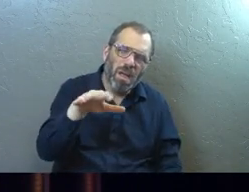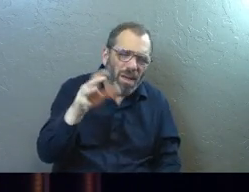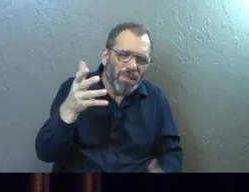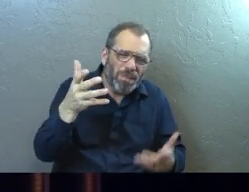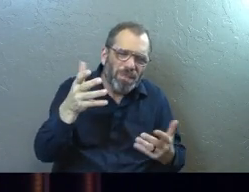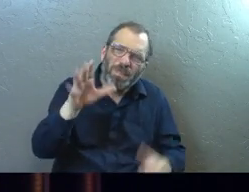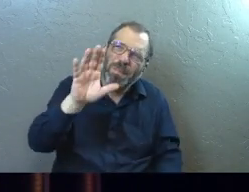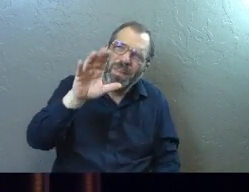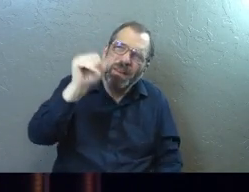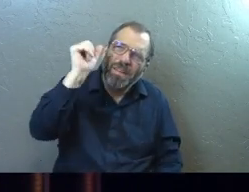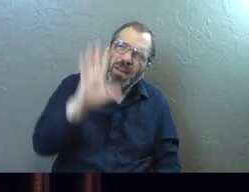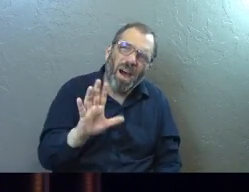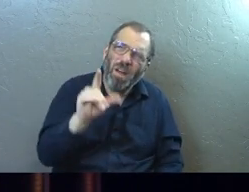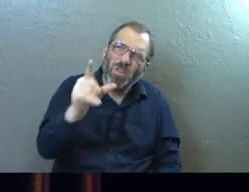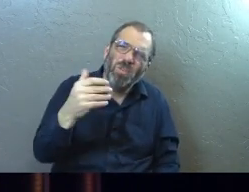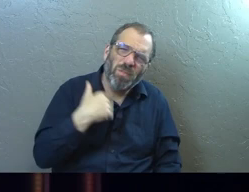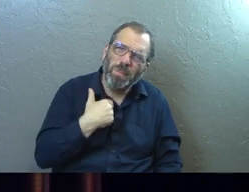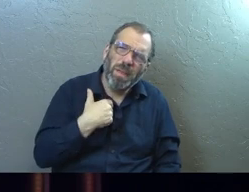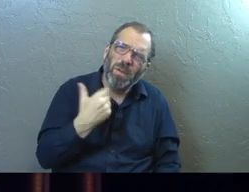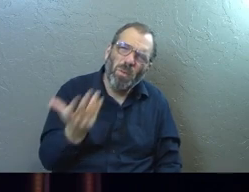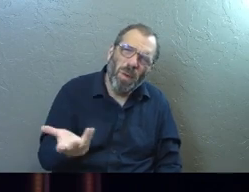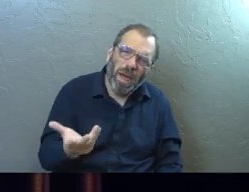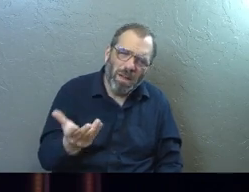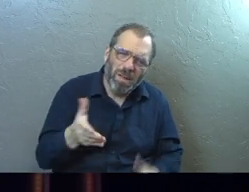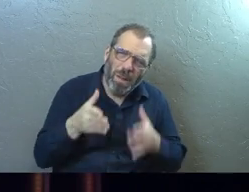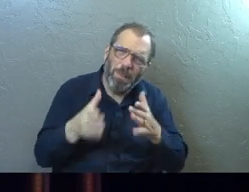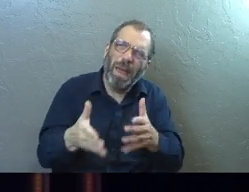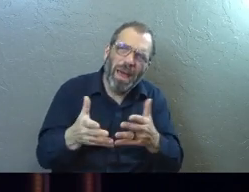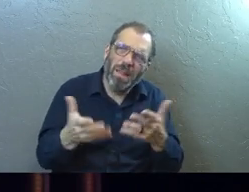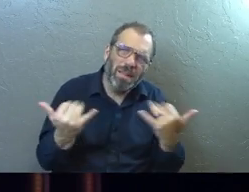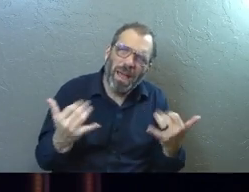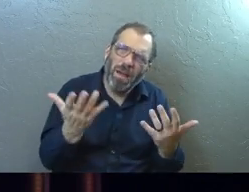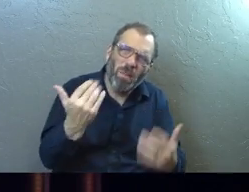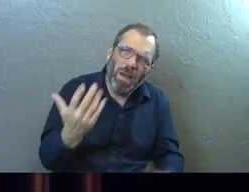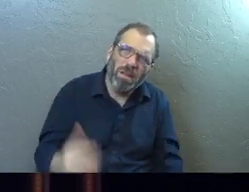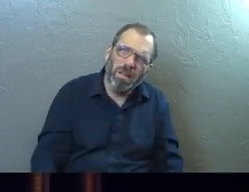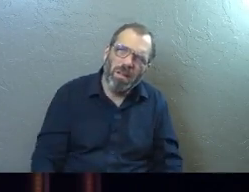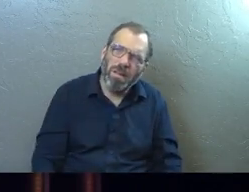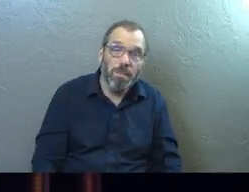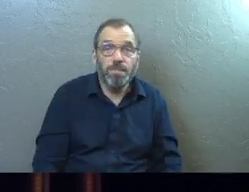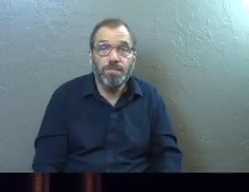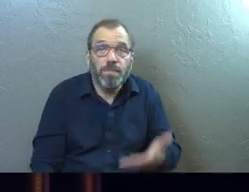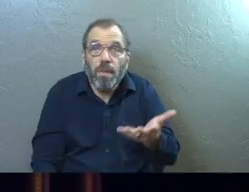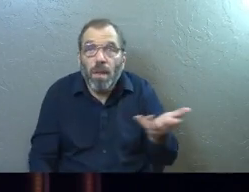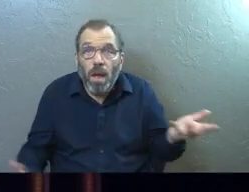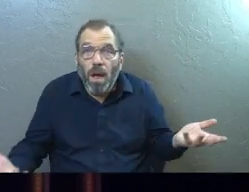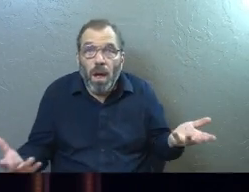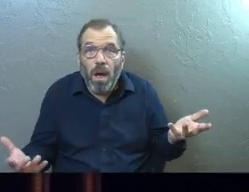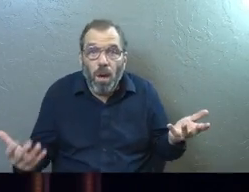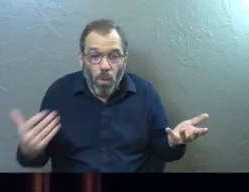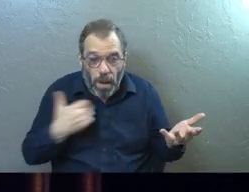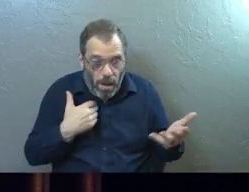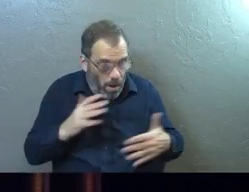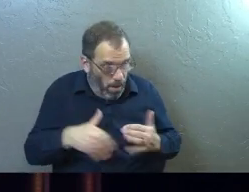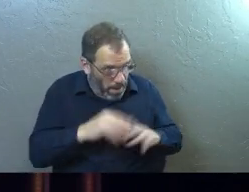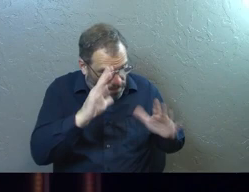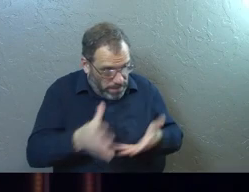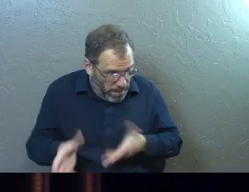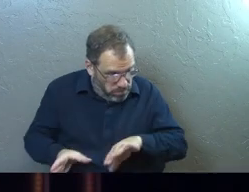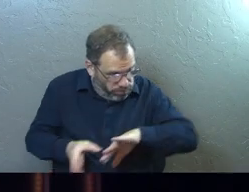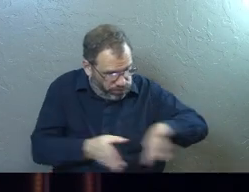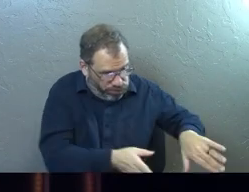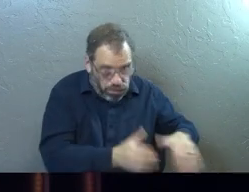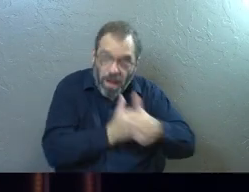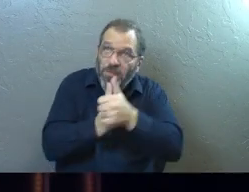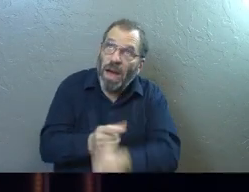is it that maybe you have for me now? What path am I on this time? Like, is this a moment where I need to lay down my expectations and I